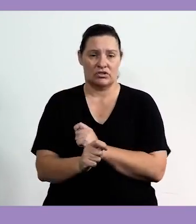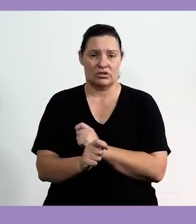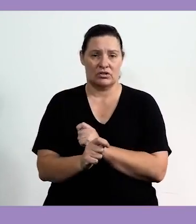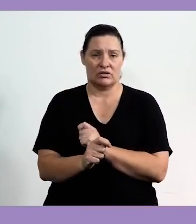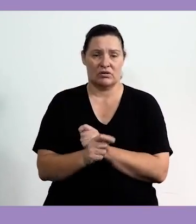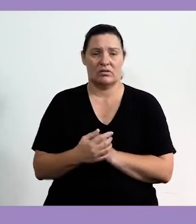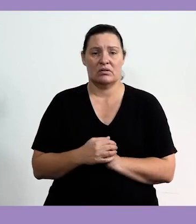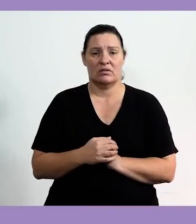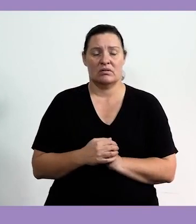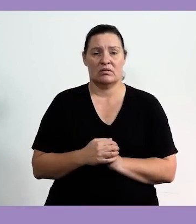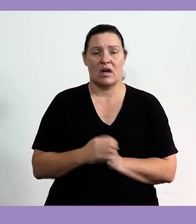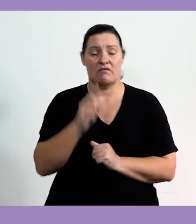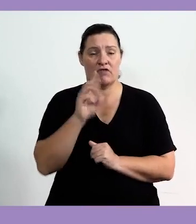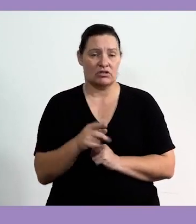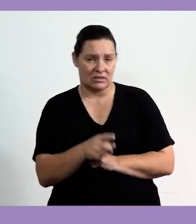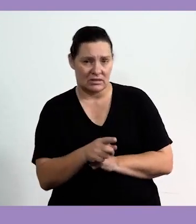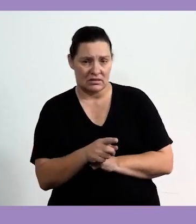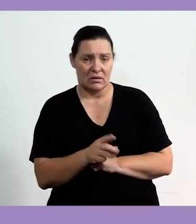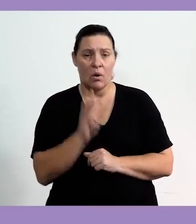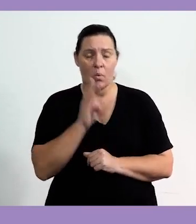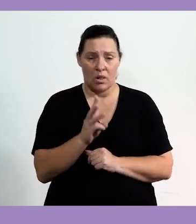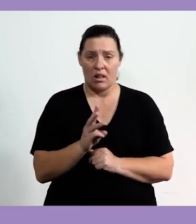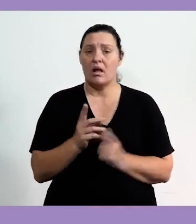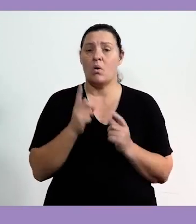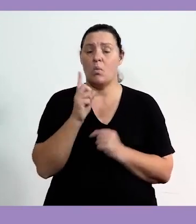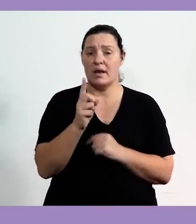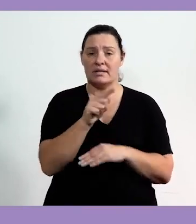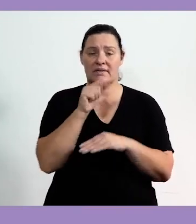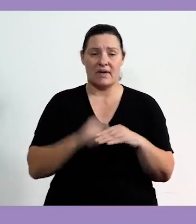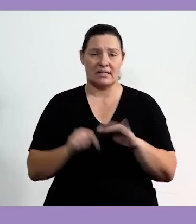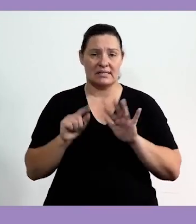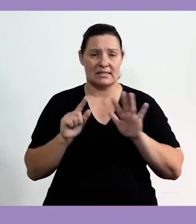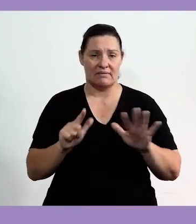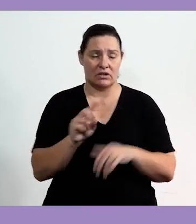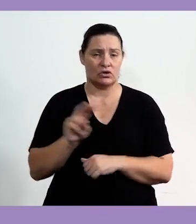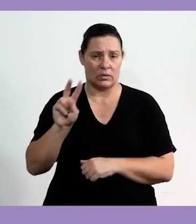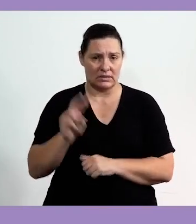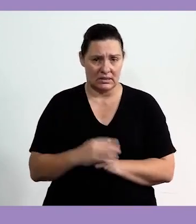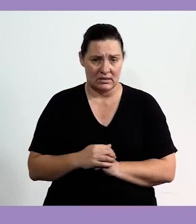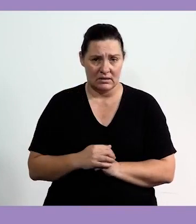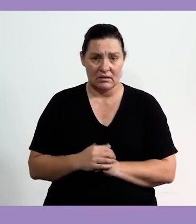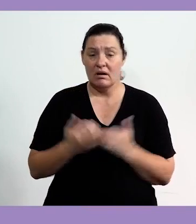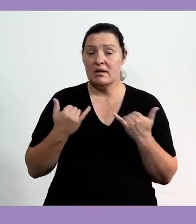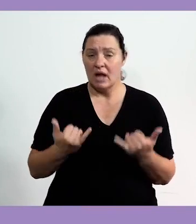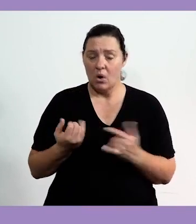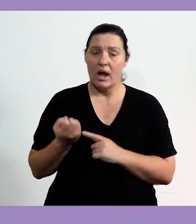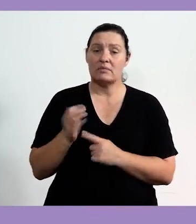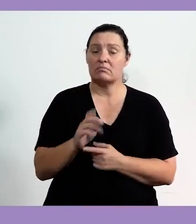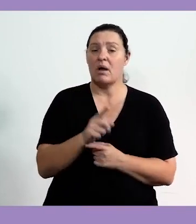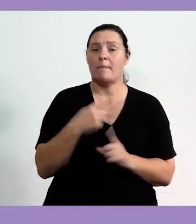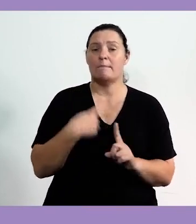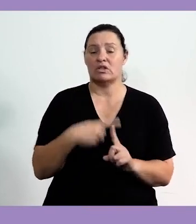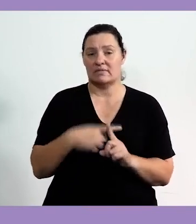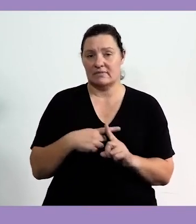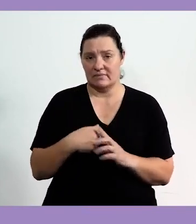are going to change it to a fraction, and it is going to be 1 divided by 7 squared. Now